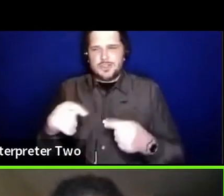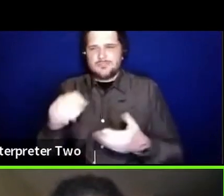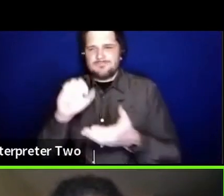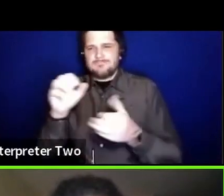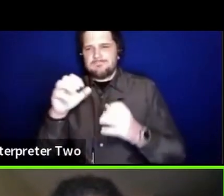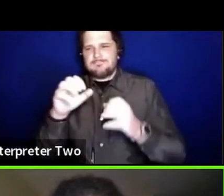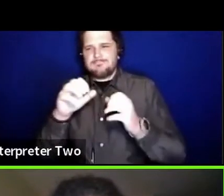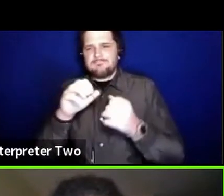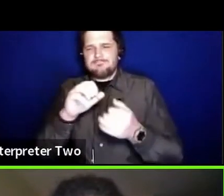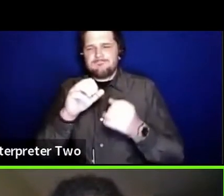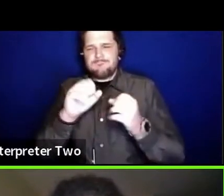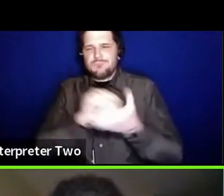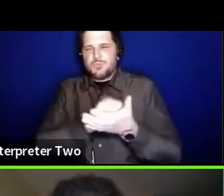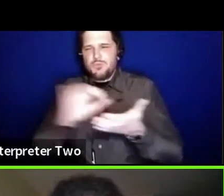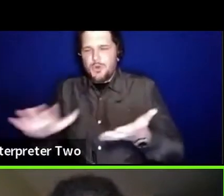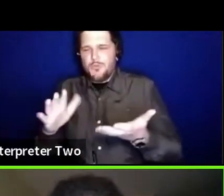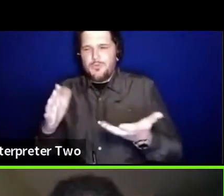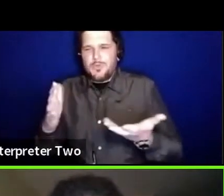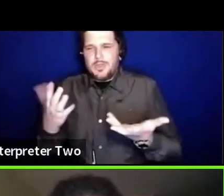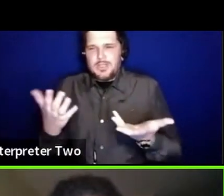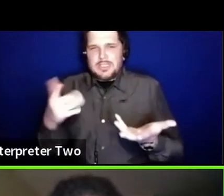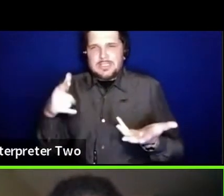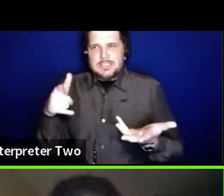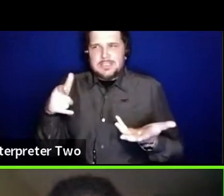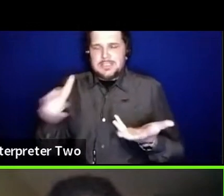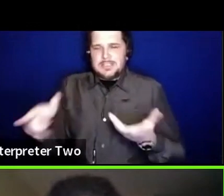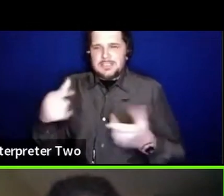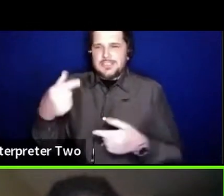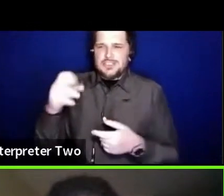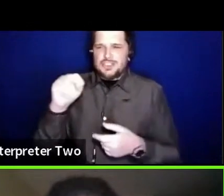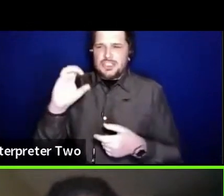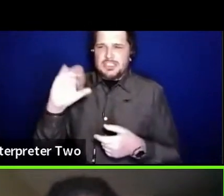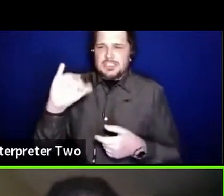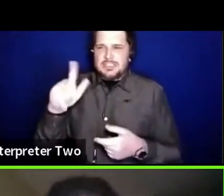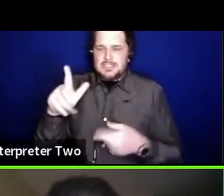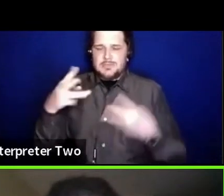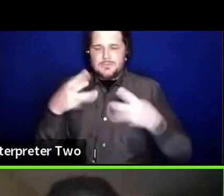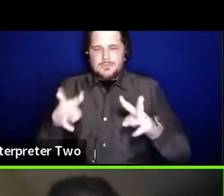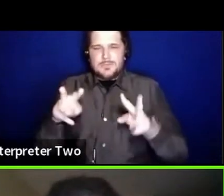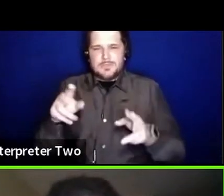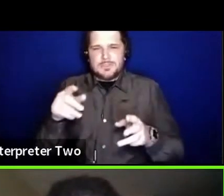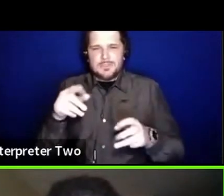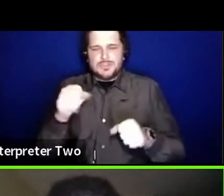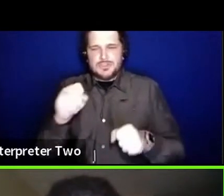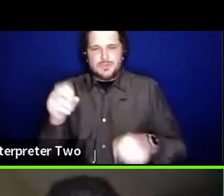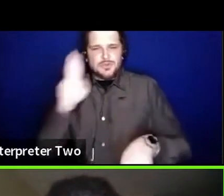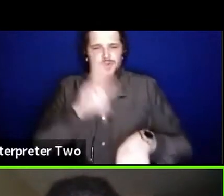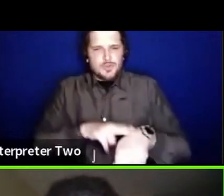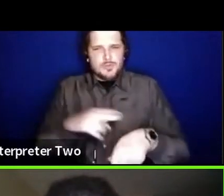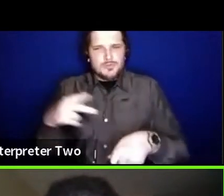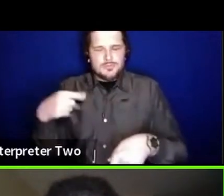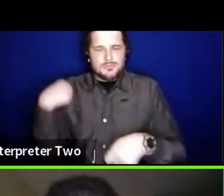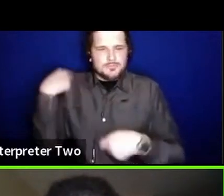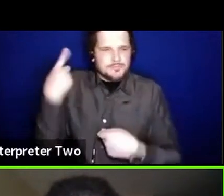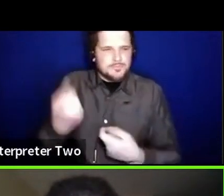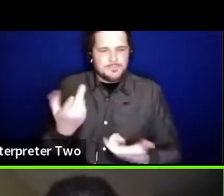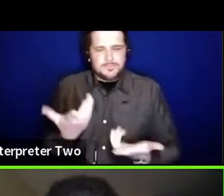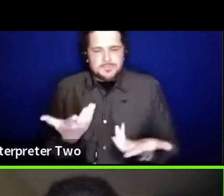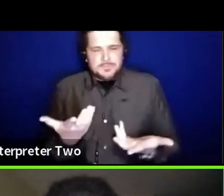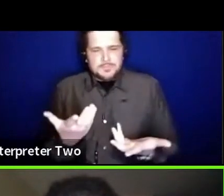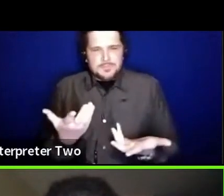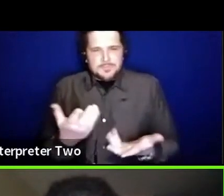affecting people in these genocidal ways that are so normalized through this war that is waged on people.